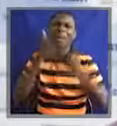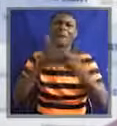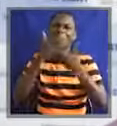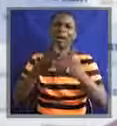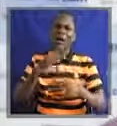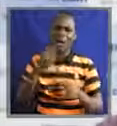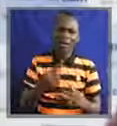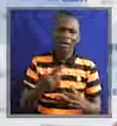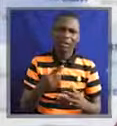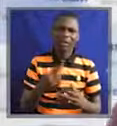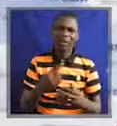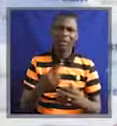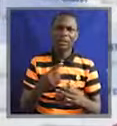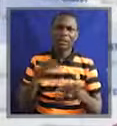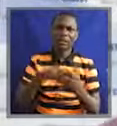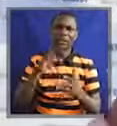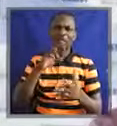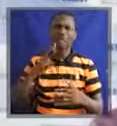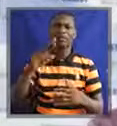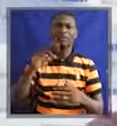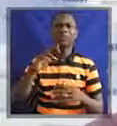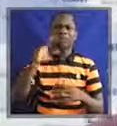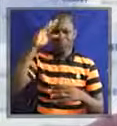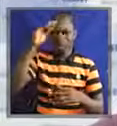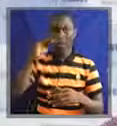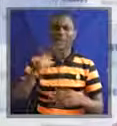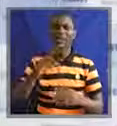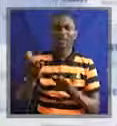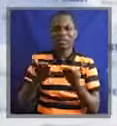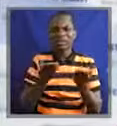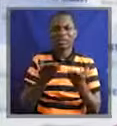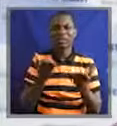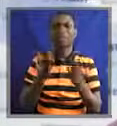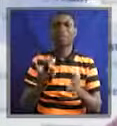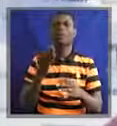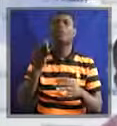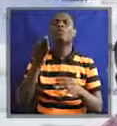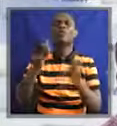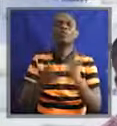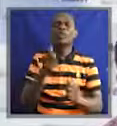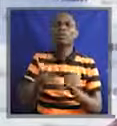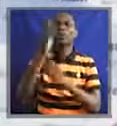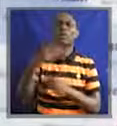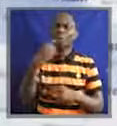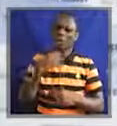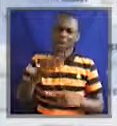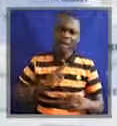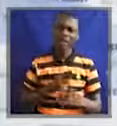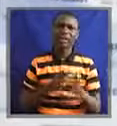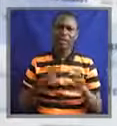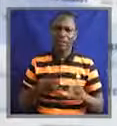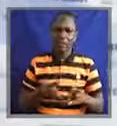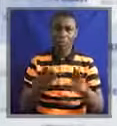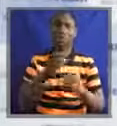saying, these men are the servants of the Most High God, who proclaimed to us the way